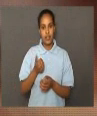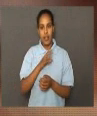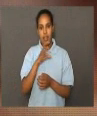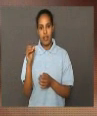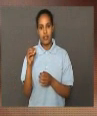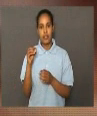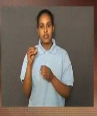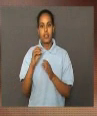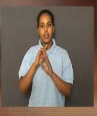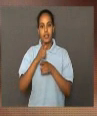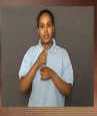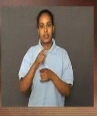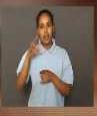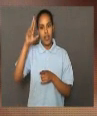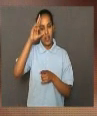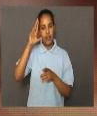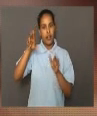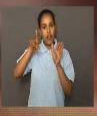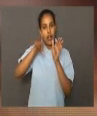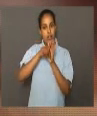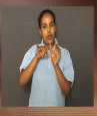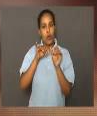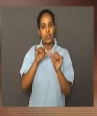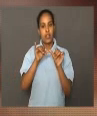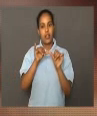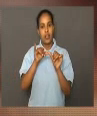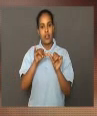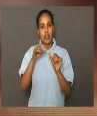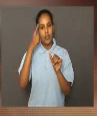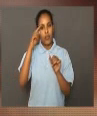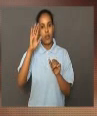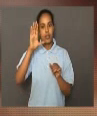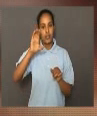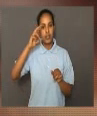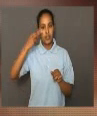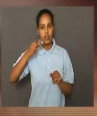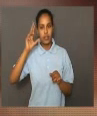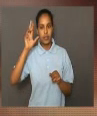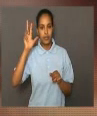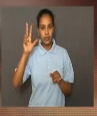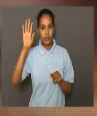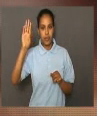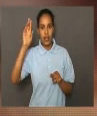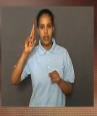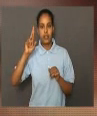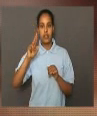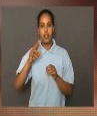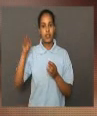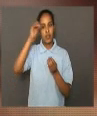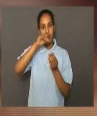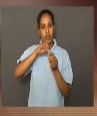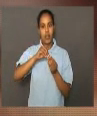we insert Henry's law constant for methyl bromide, as well as